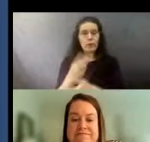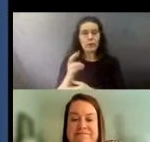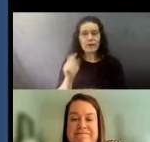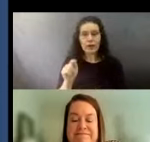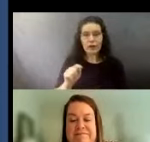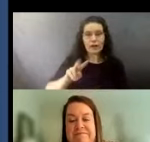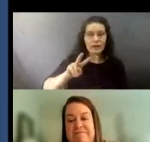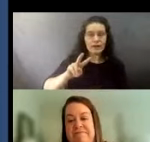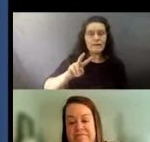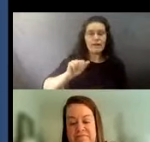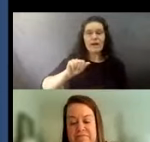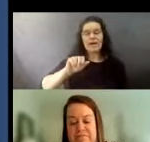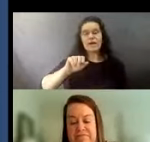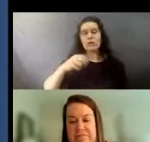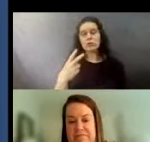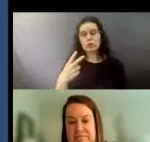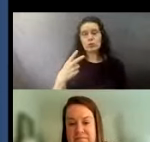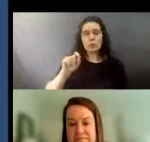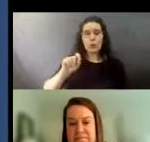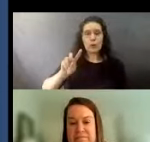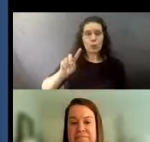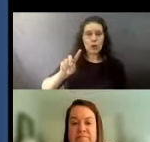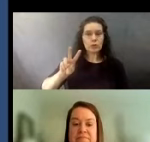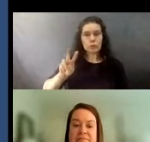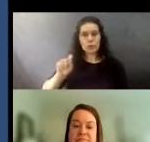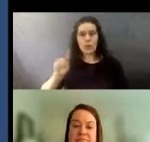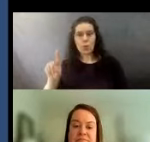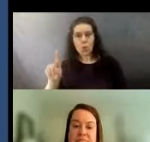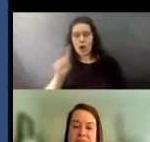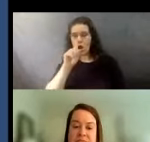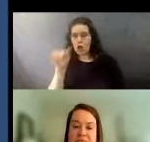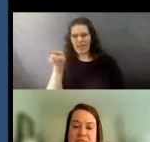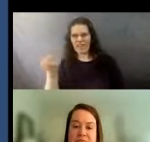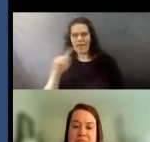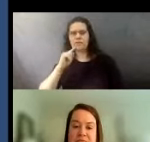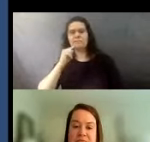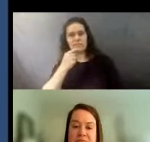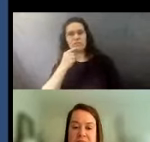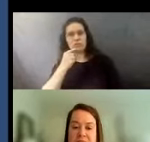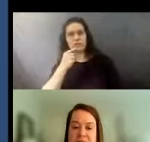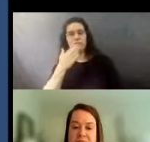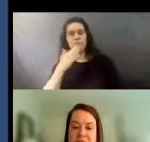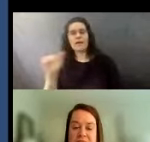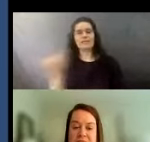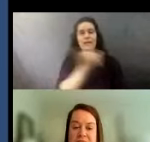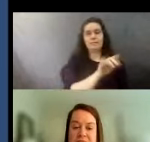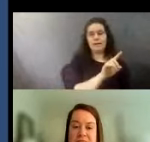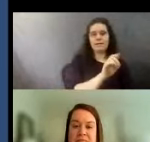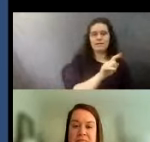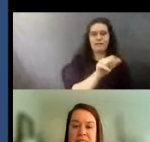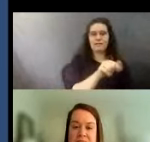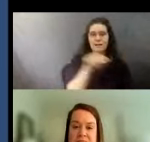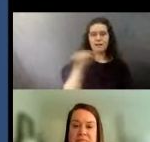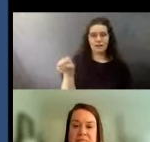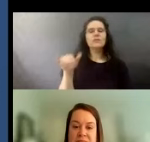2.12.1 actually looks like it's probably just as severe as Delta. And so what really is changed and has changed is the context.